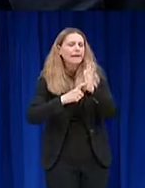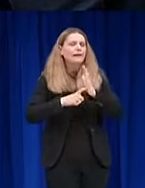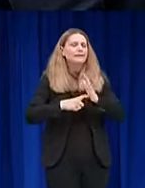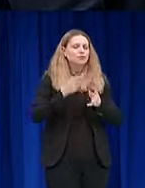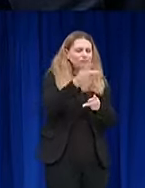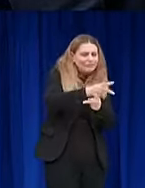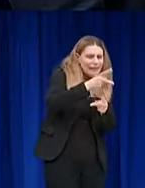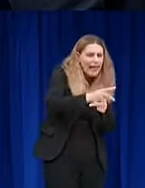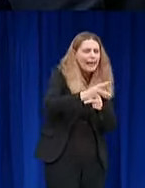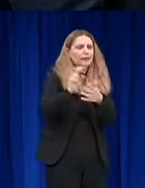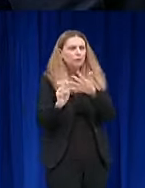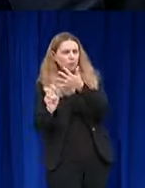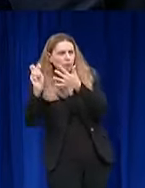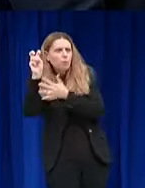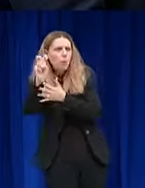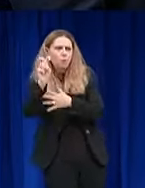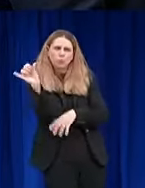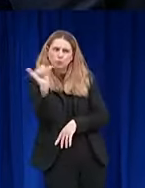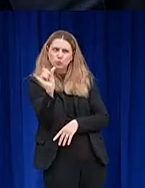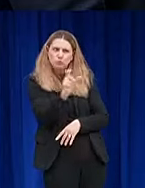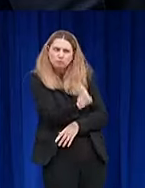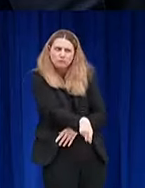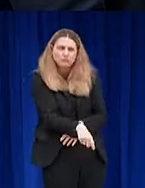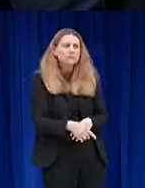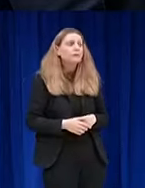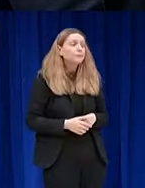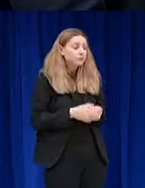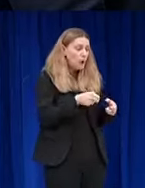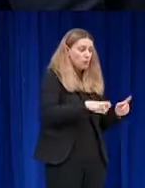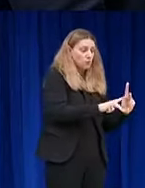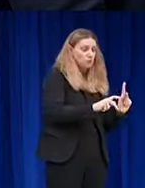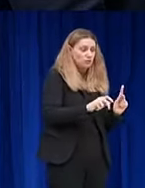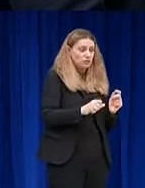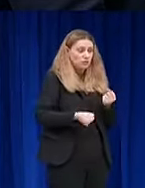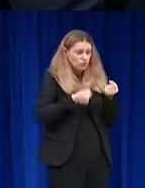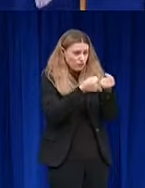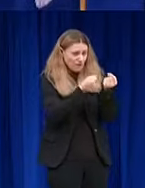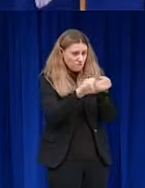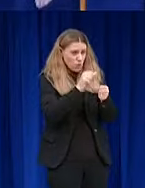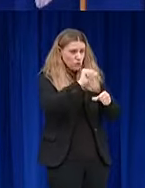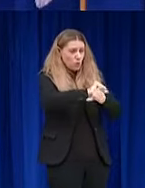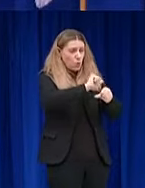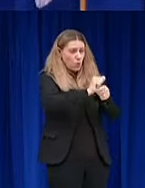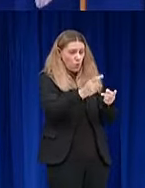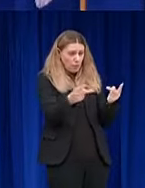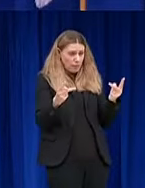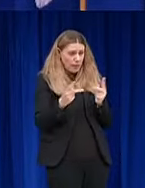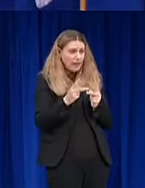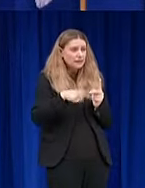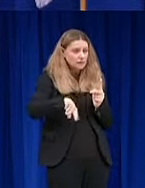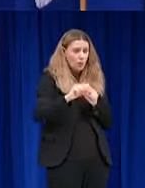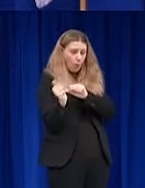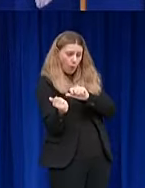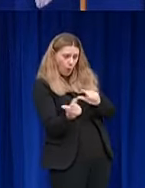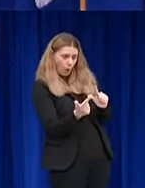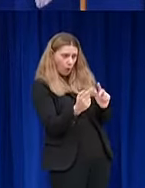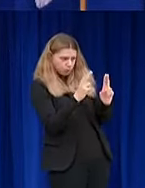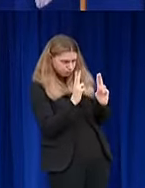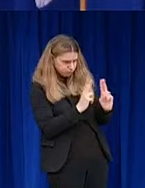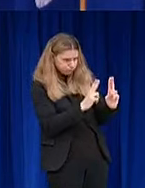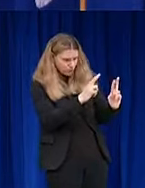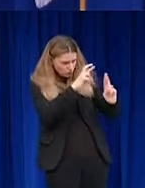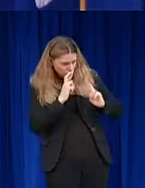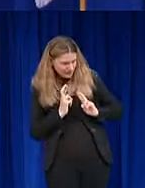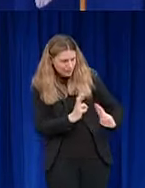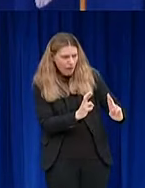and opportunities that reinforce a work environment where everyone is treated with dignity and respect and given